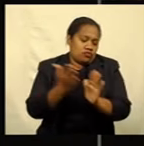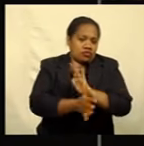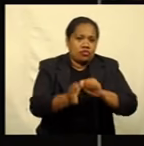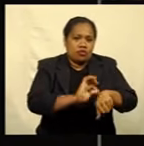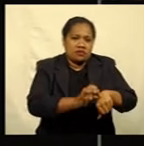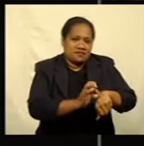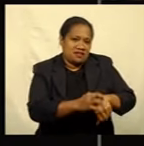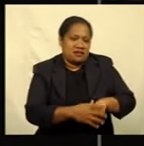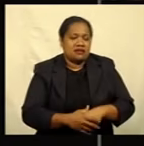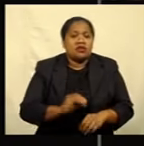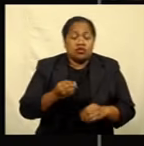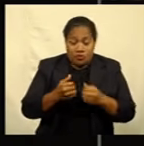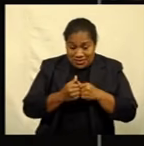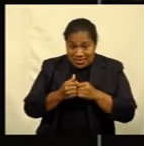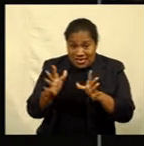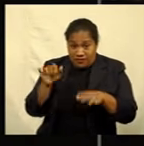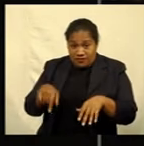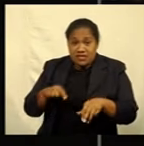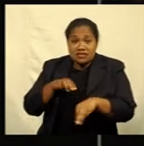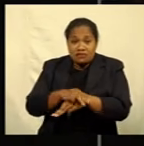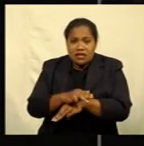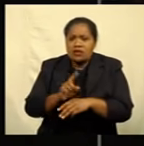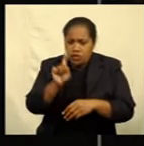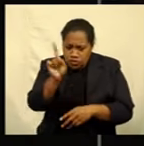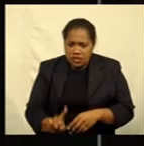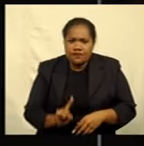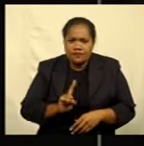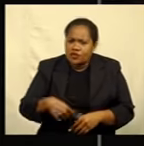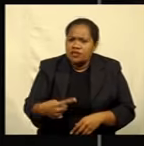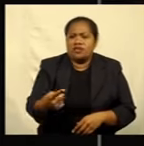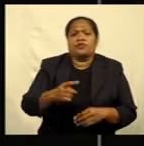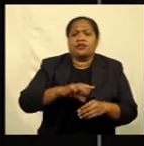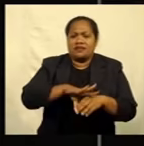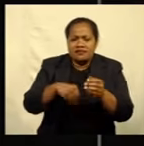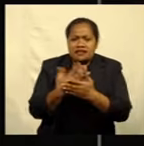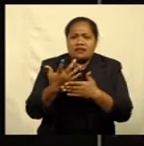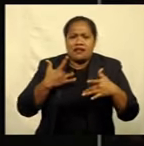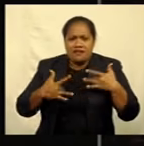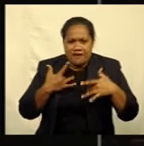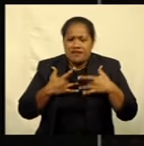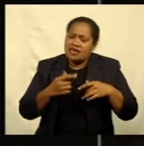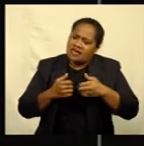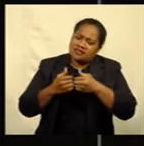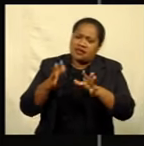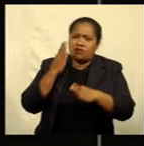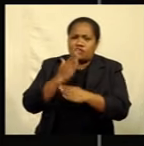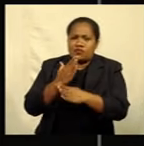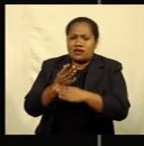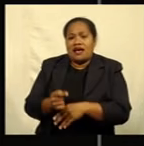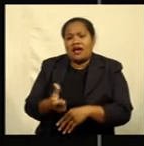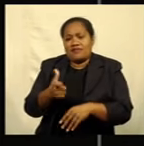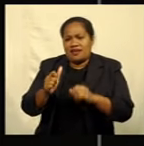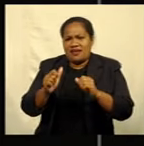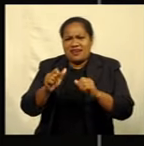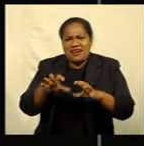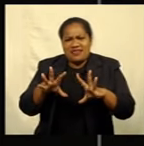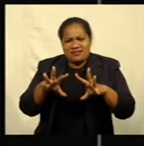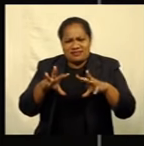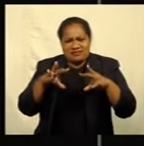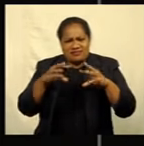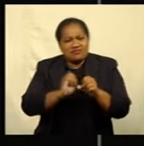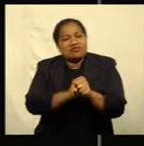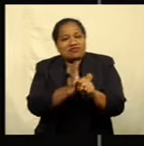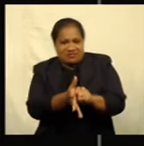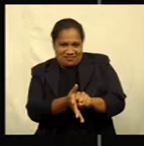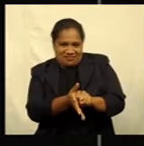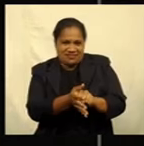at the beginning of this month and today is continuing with his daily life and has resumed work after recovery. Patel was not